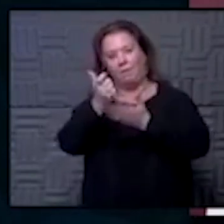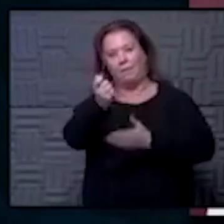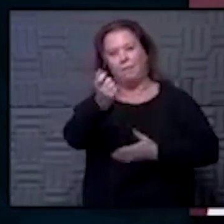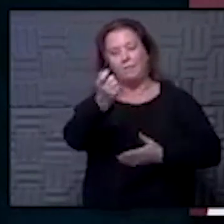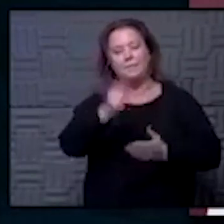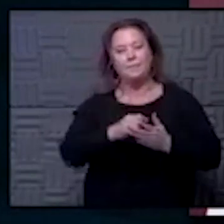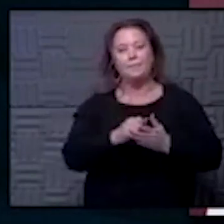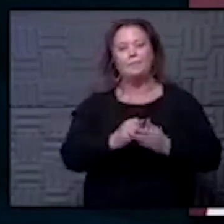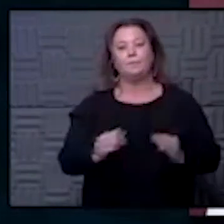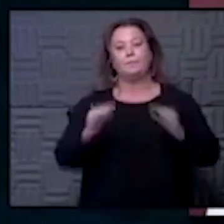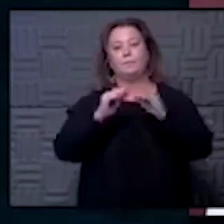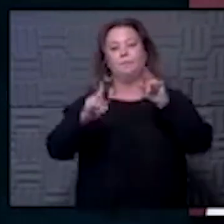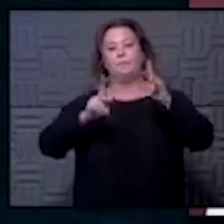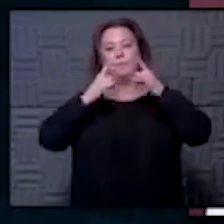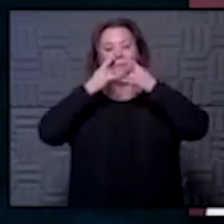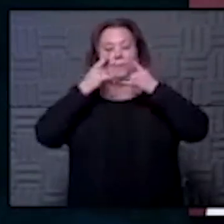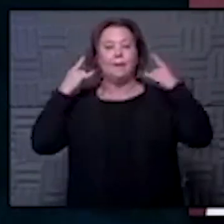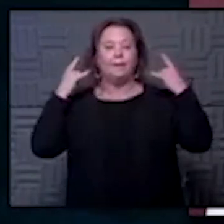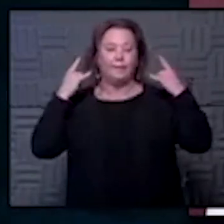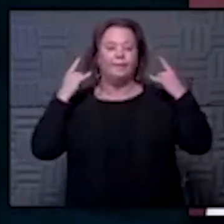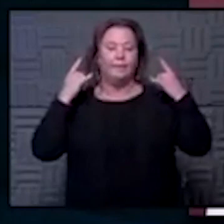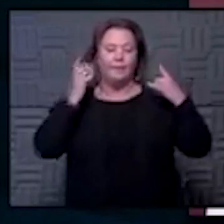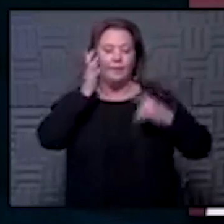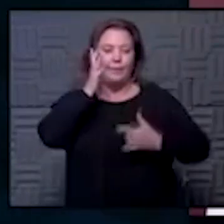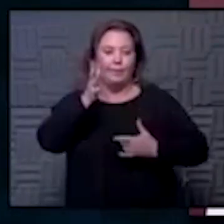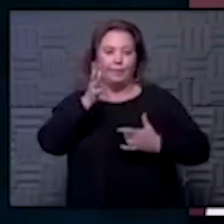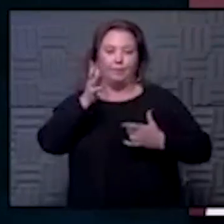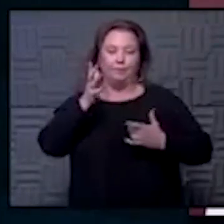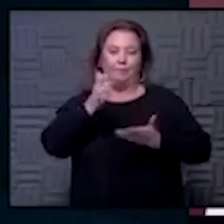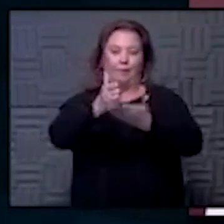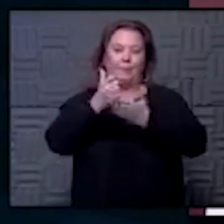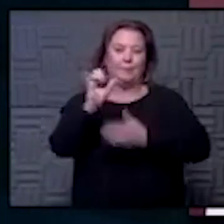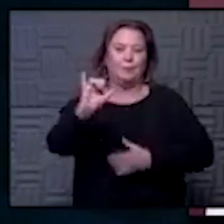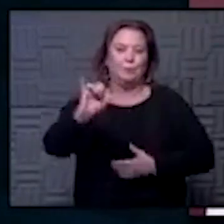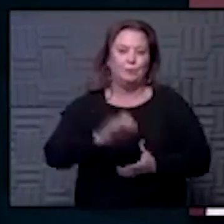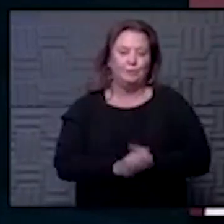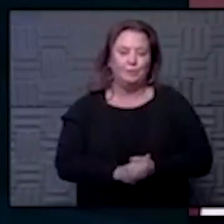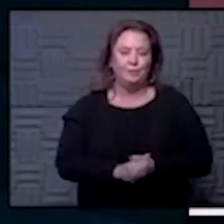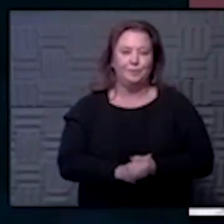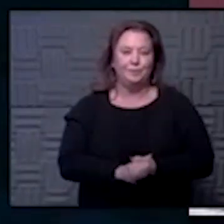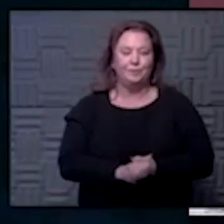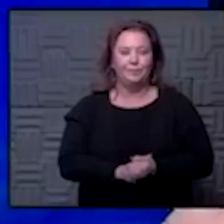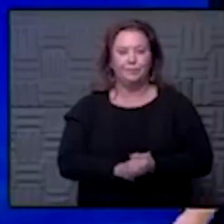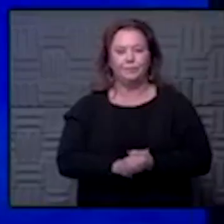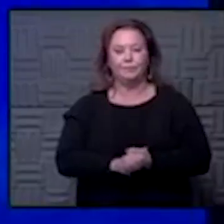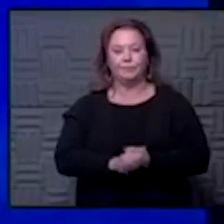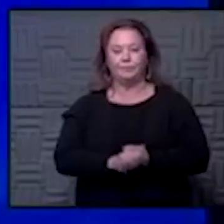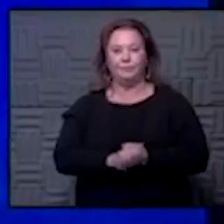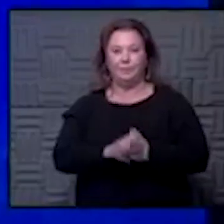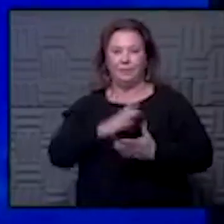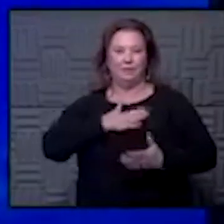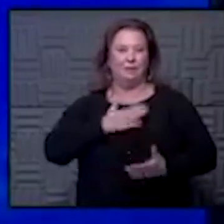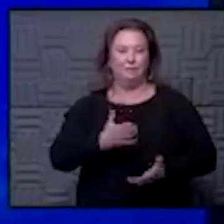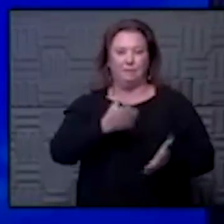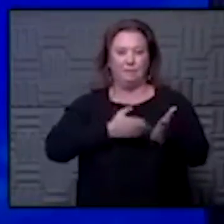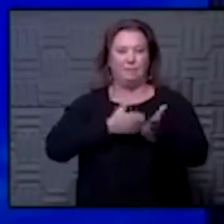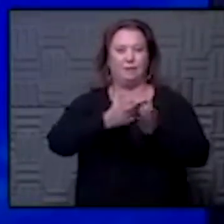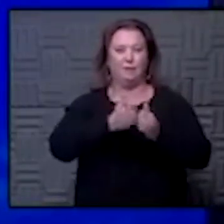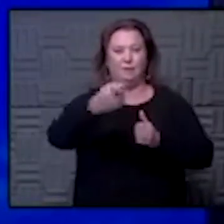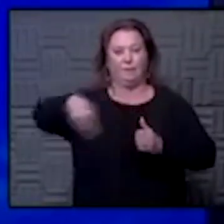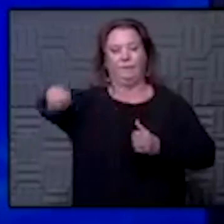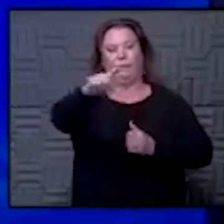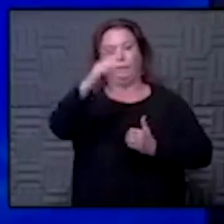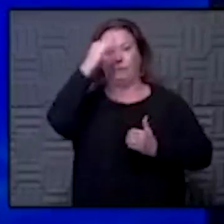bit. And the more people mask is going to be a huge win. I'll just tell everybody, I'll be upfront about this, and it comes as